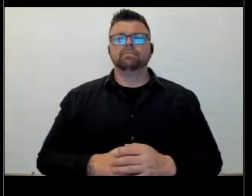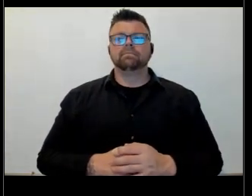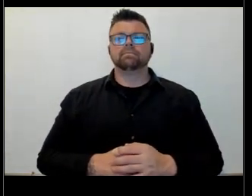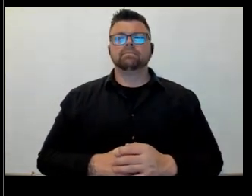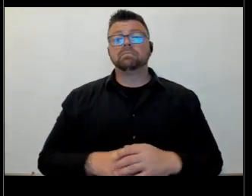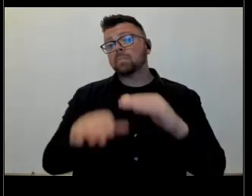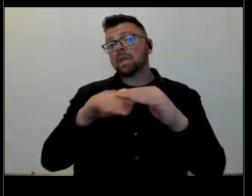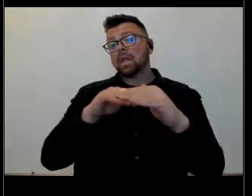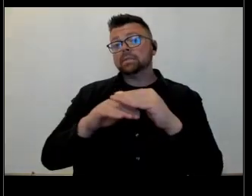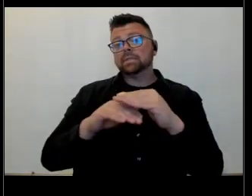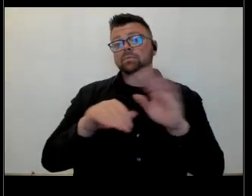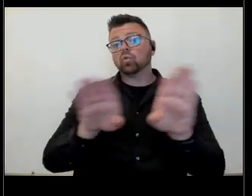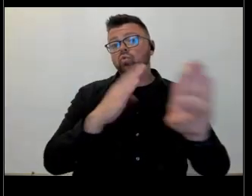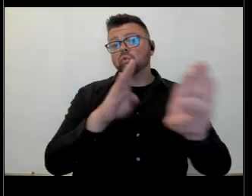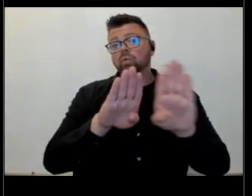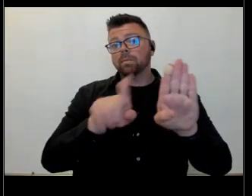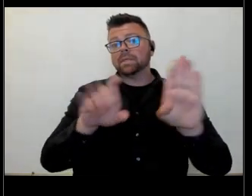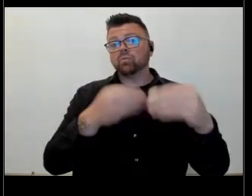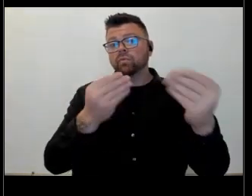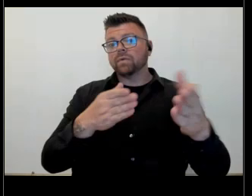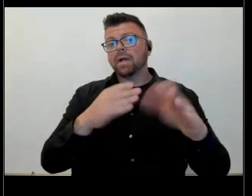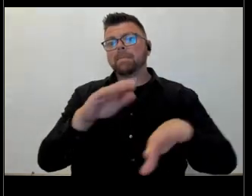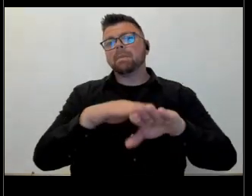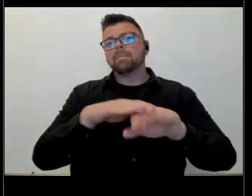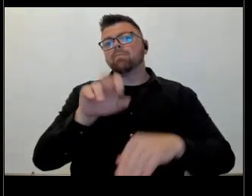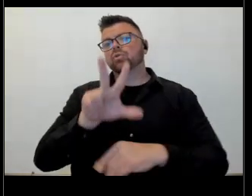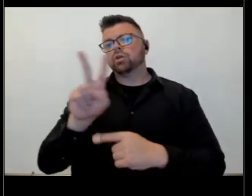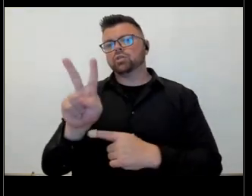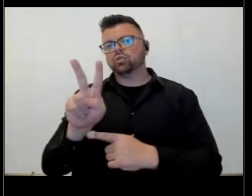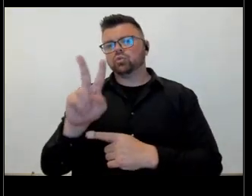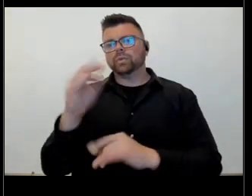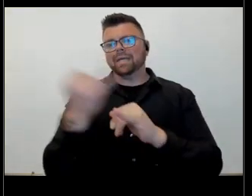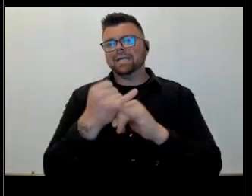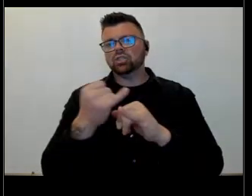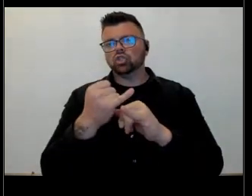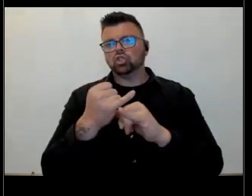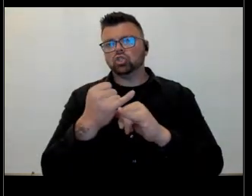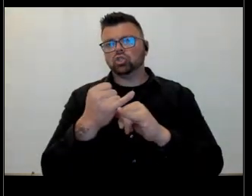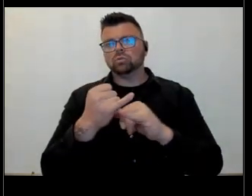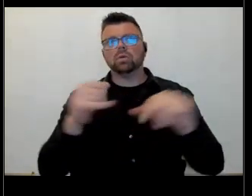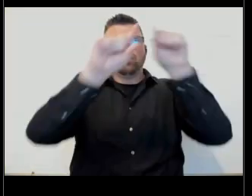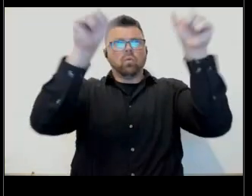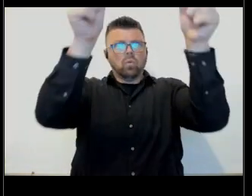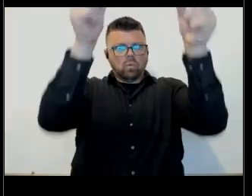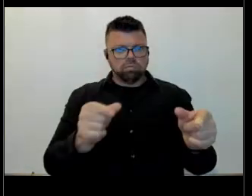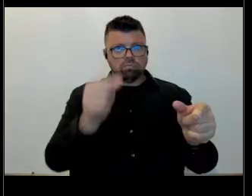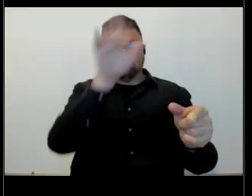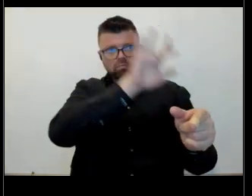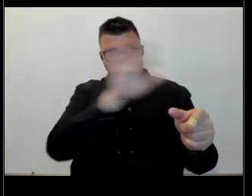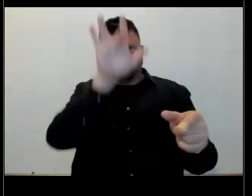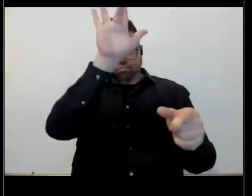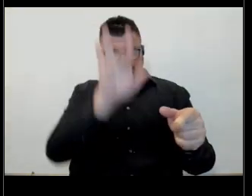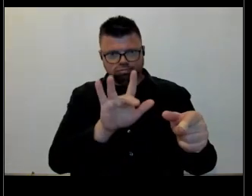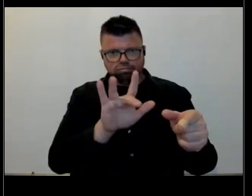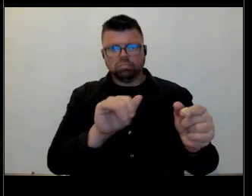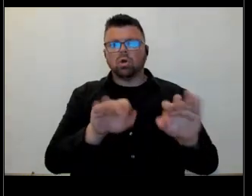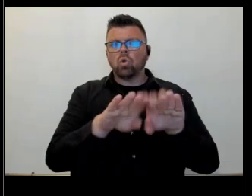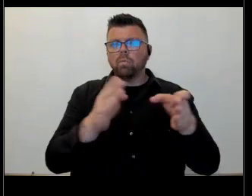Accessible doors must provide a minimum 32-inch clear opening and